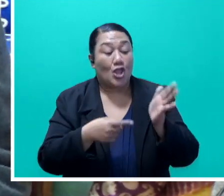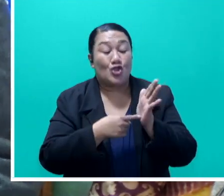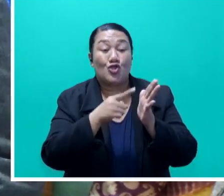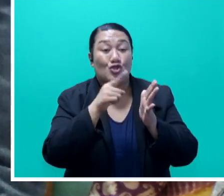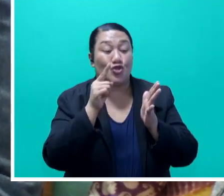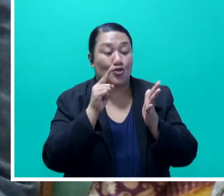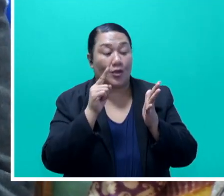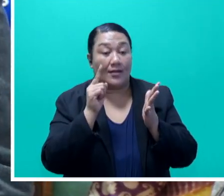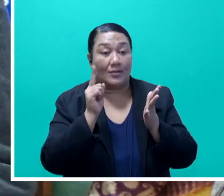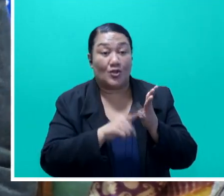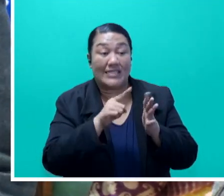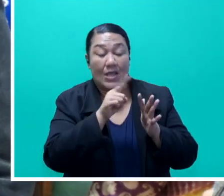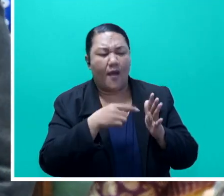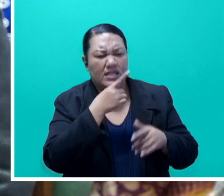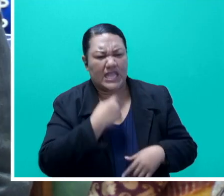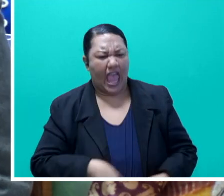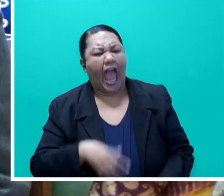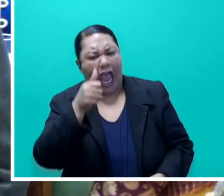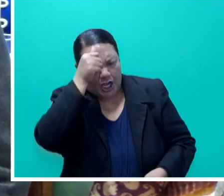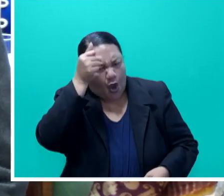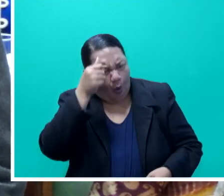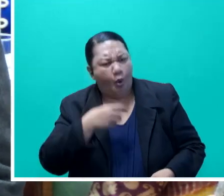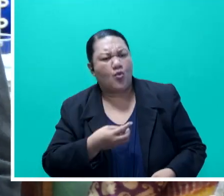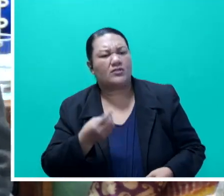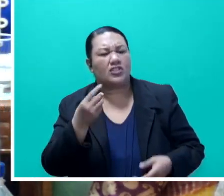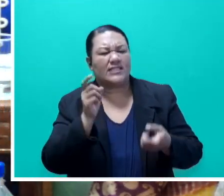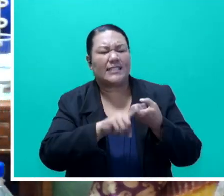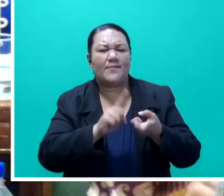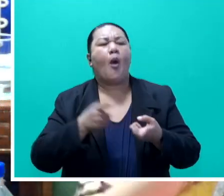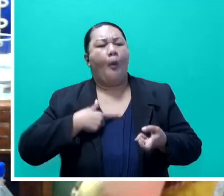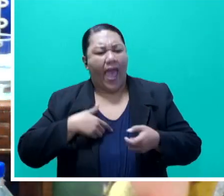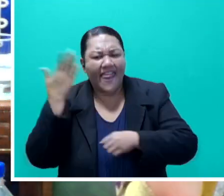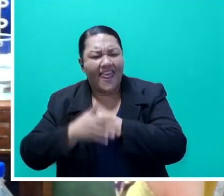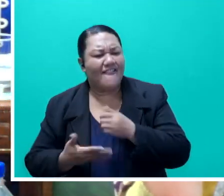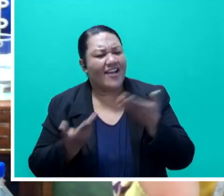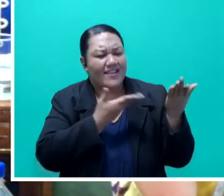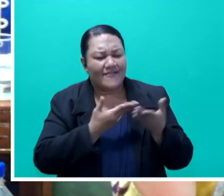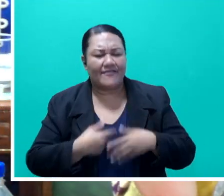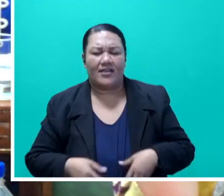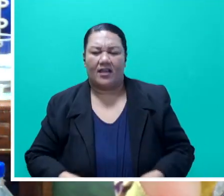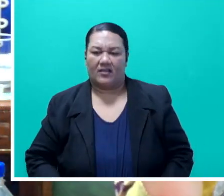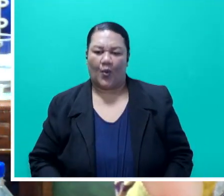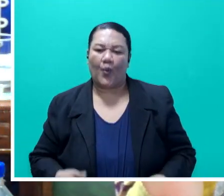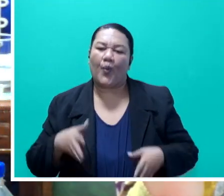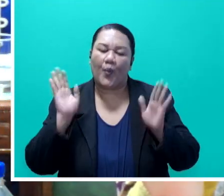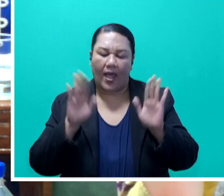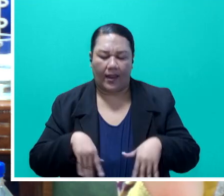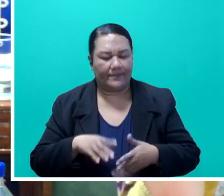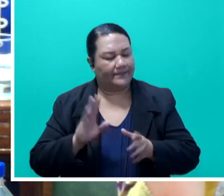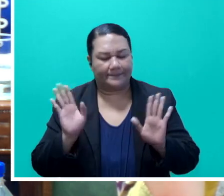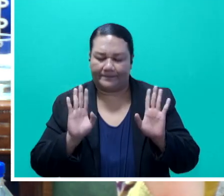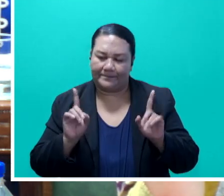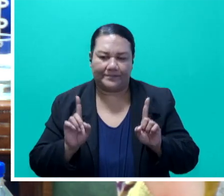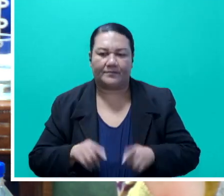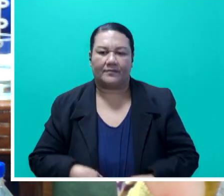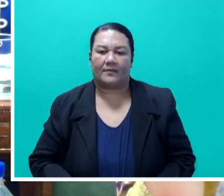million. Why didn't you give it to him? He was the cheapest. Oh, must have been underhanded dealing. That's why you gave it to the other guy.